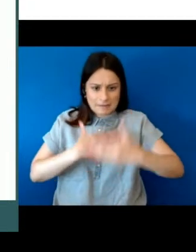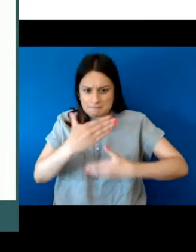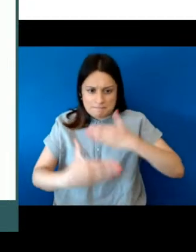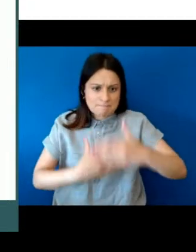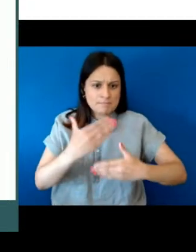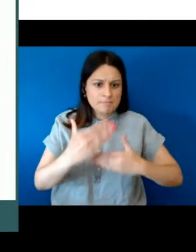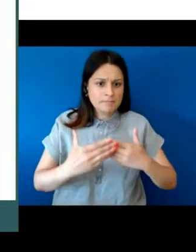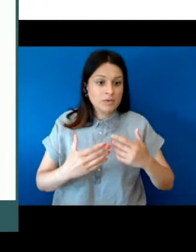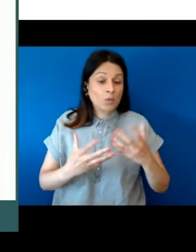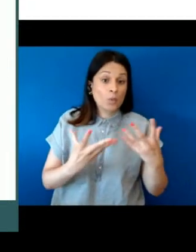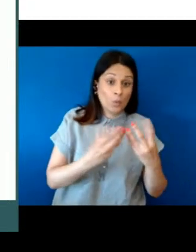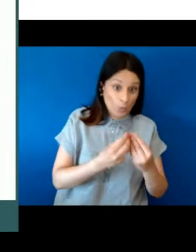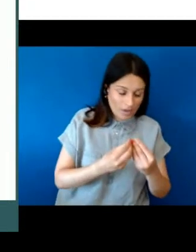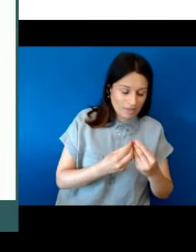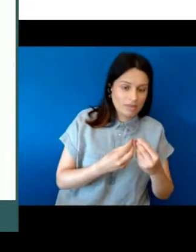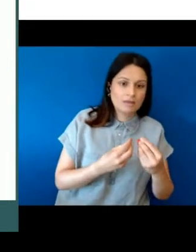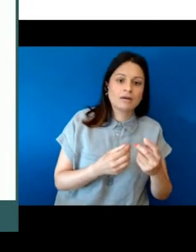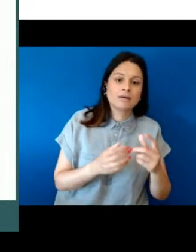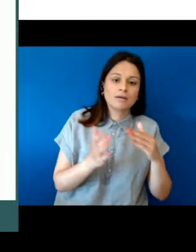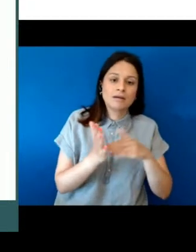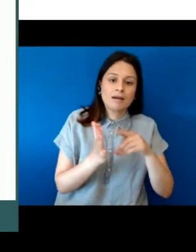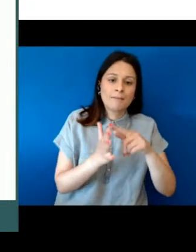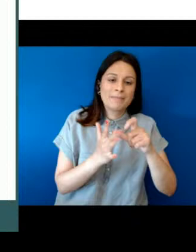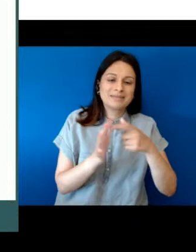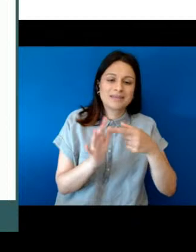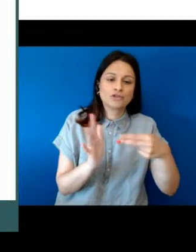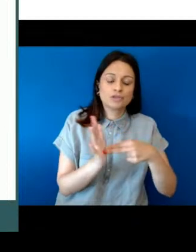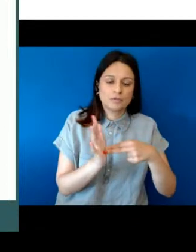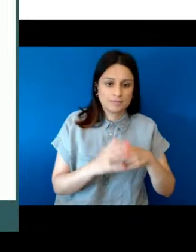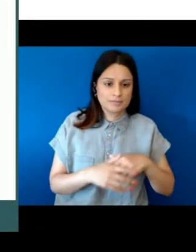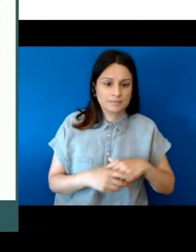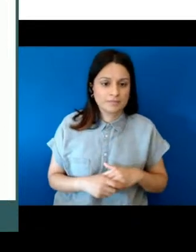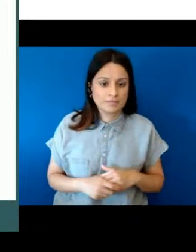medicines management. And we have got fact